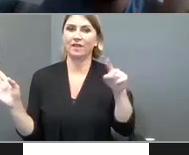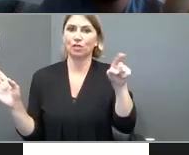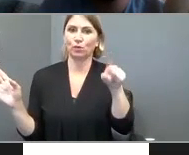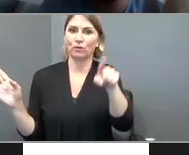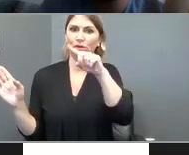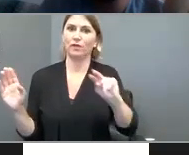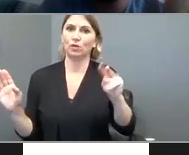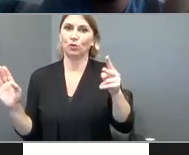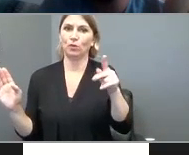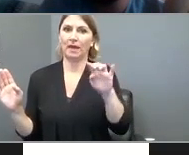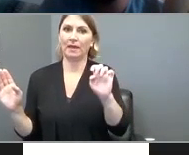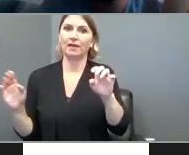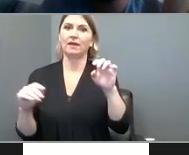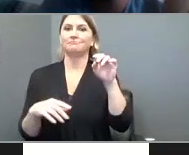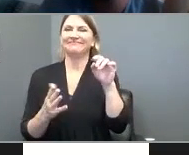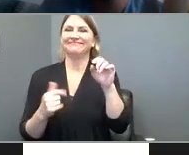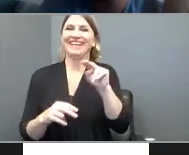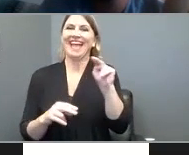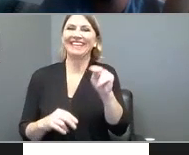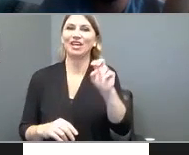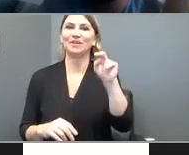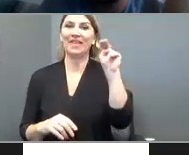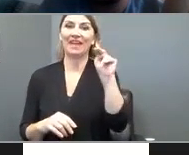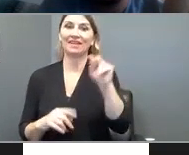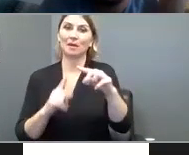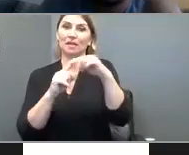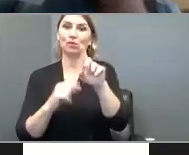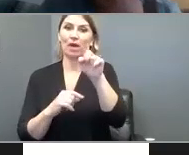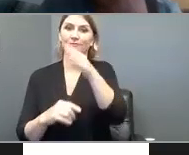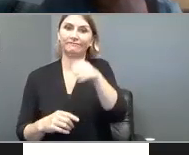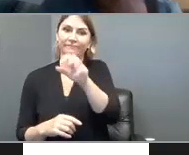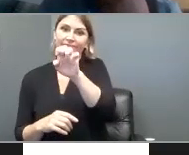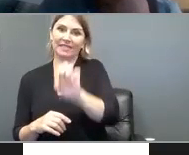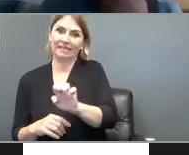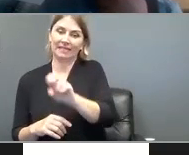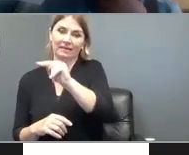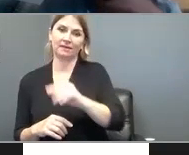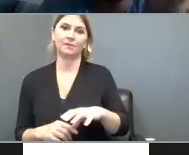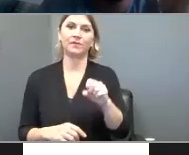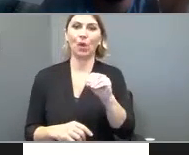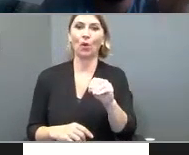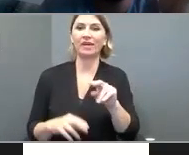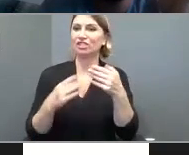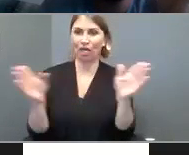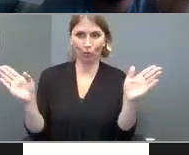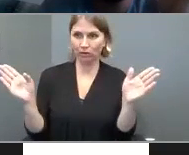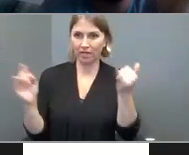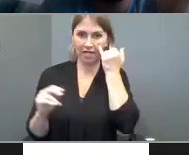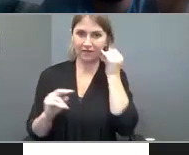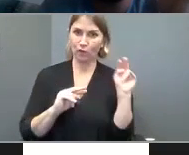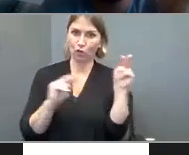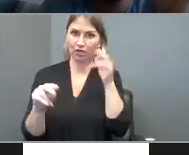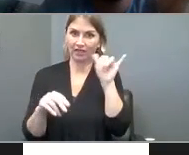pi n raised to n plus half times e to the power of minus n. Right. So in general, if you look at this 2